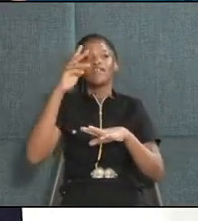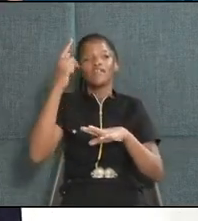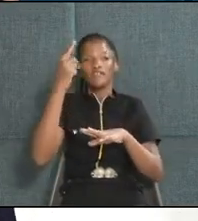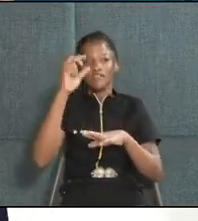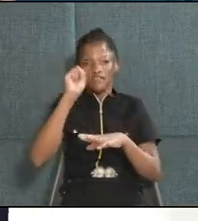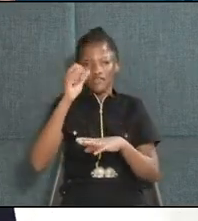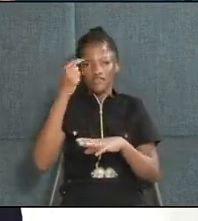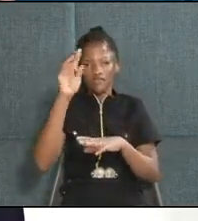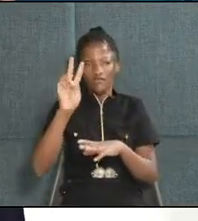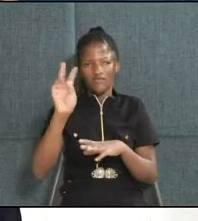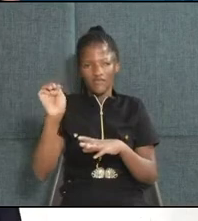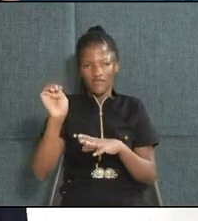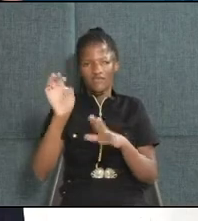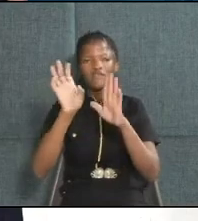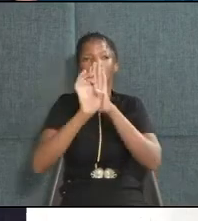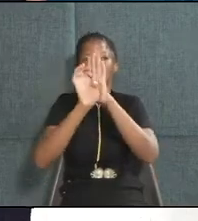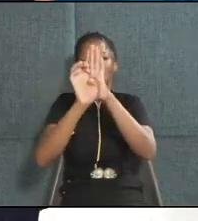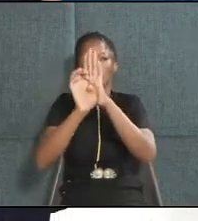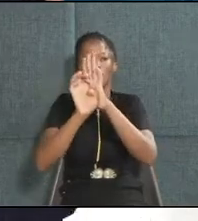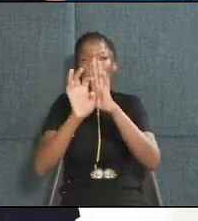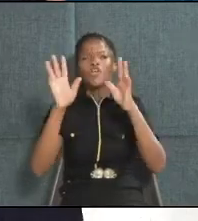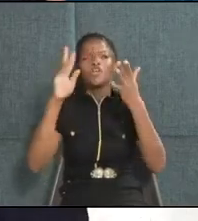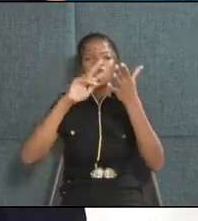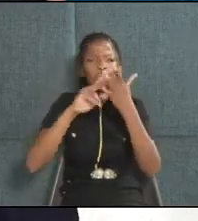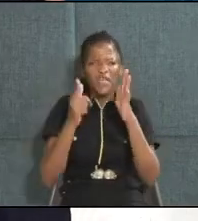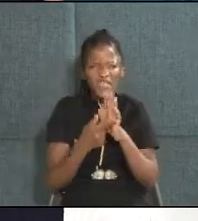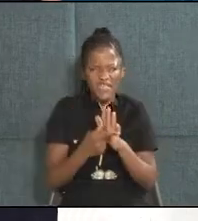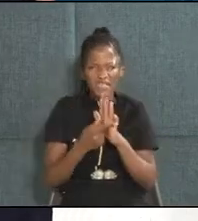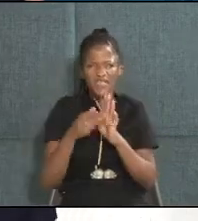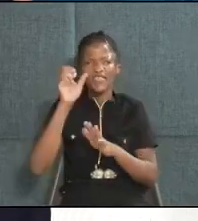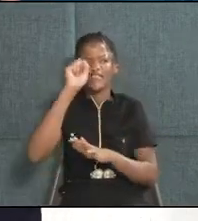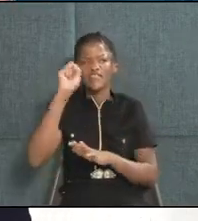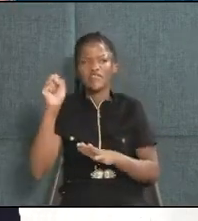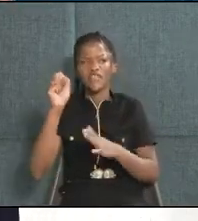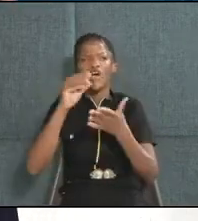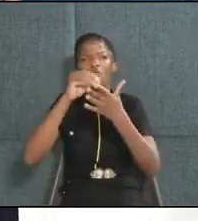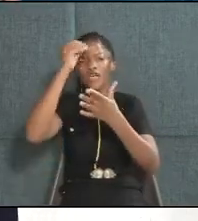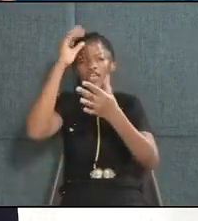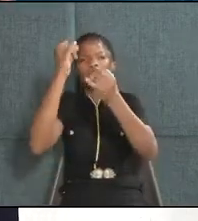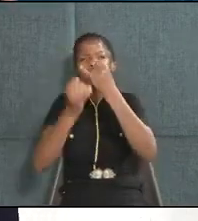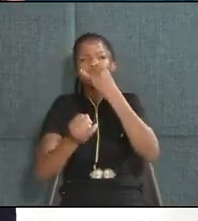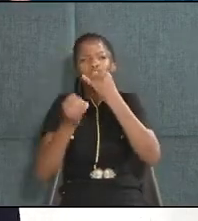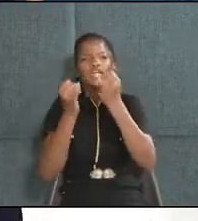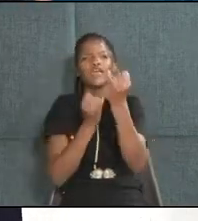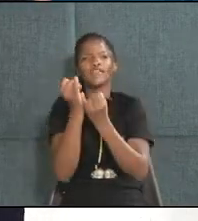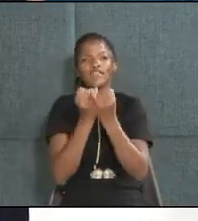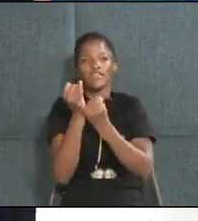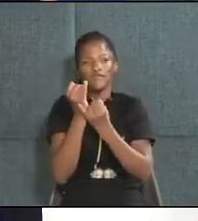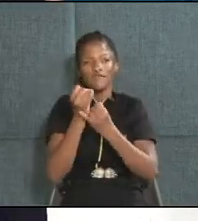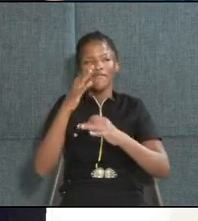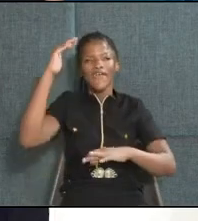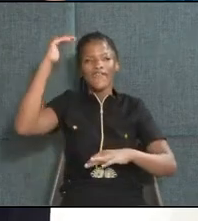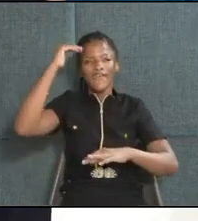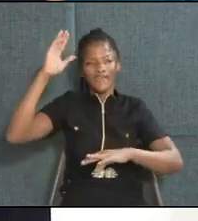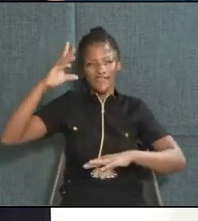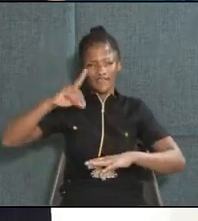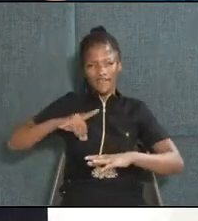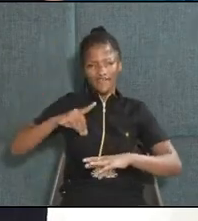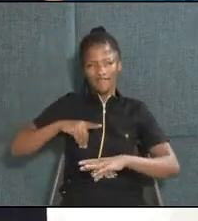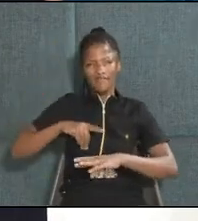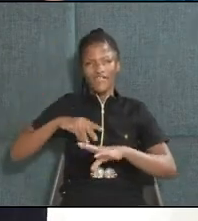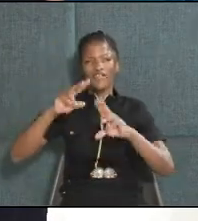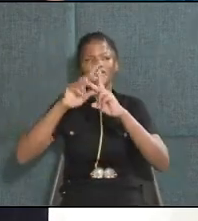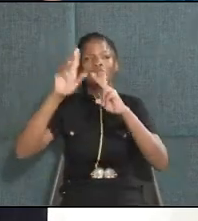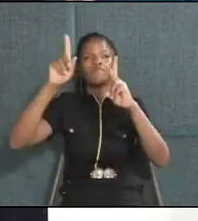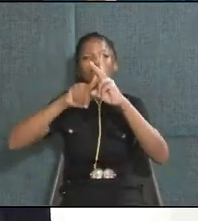those people. Stephen? You mean the Stephen we learnt about last Sabbath, the head deacon? This is really beginning to